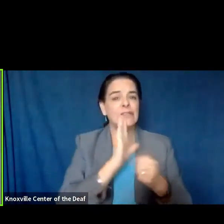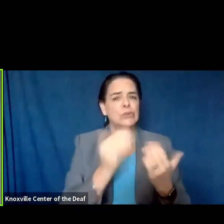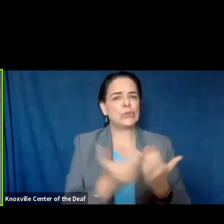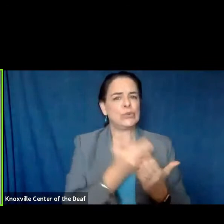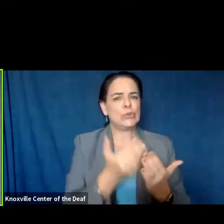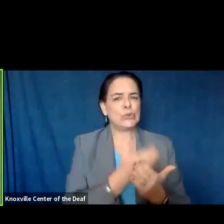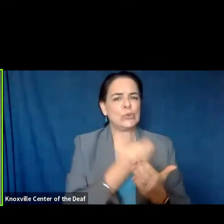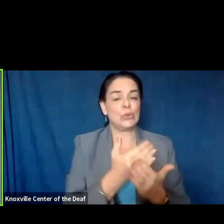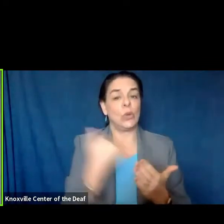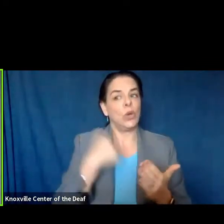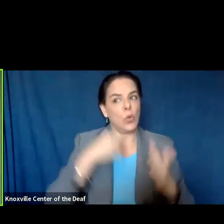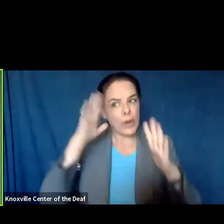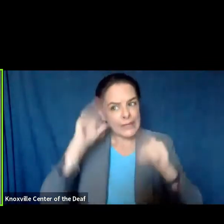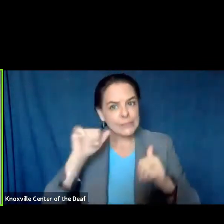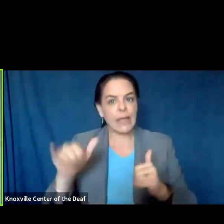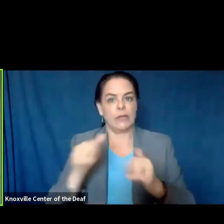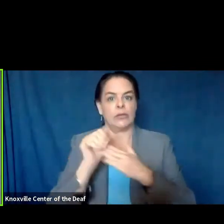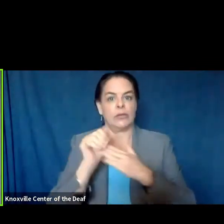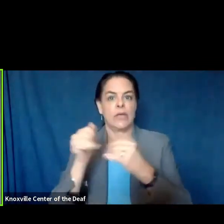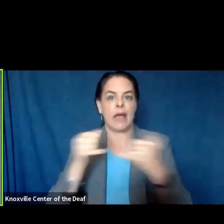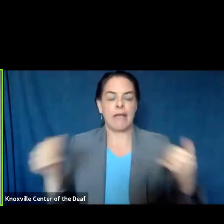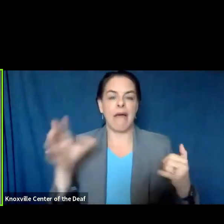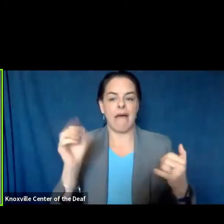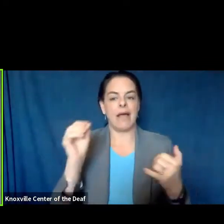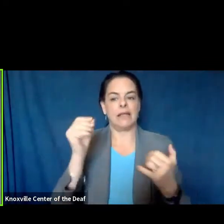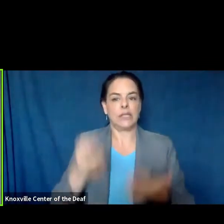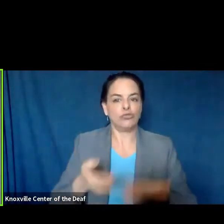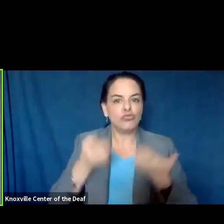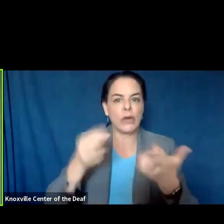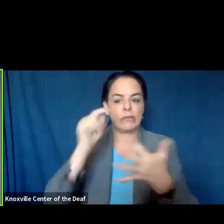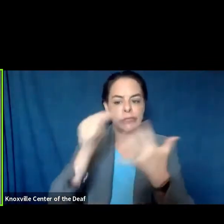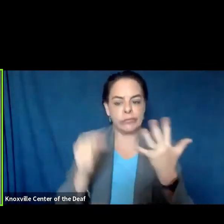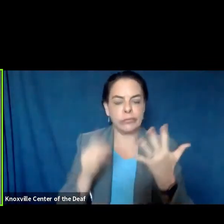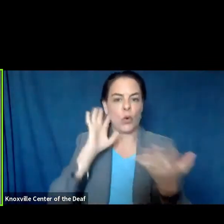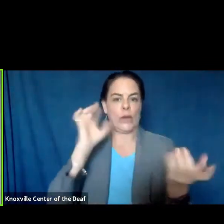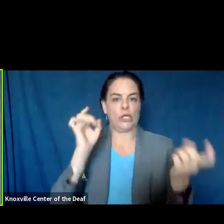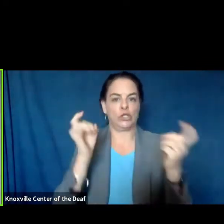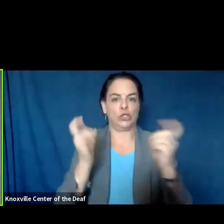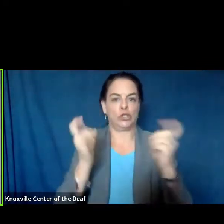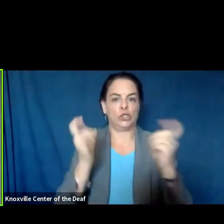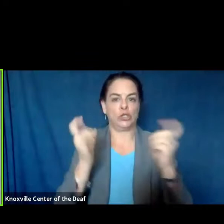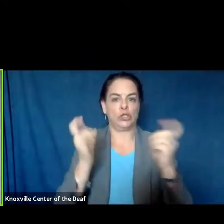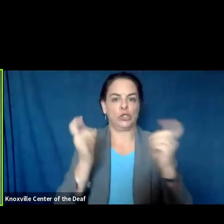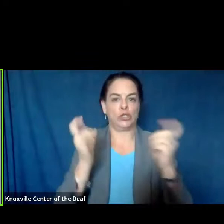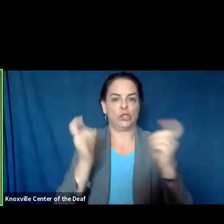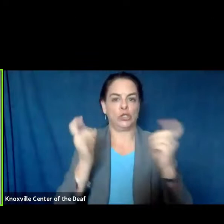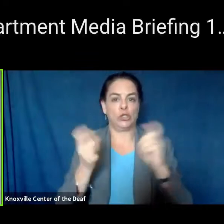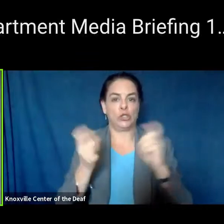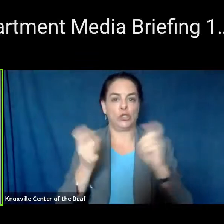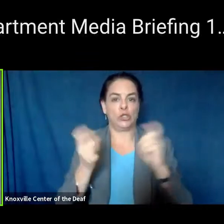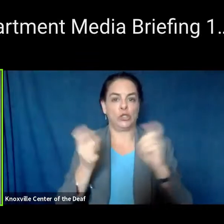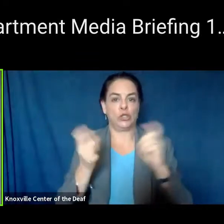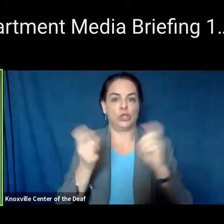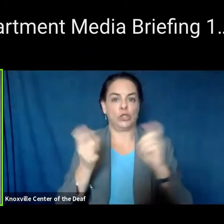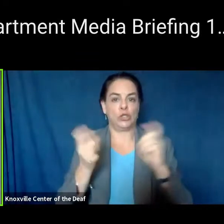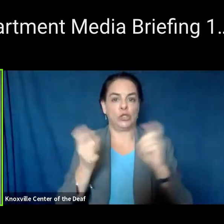and recommendations to change as more information is learned and gathered. We've been saying that from the beginning.